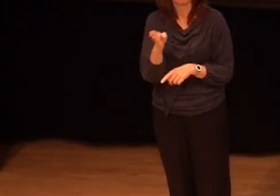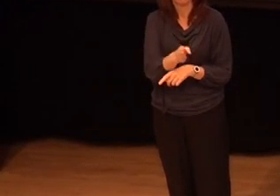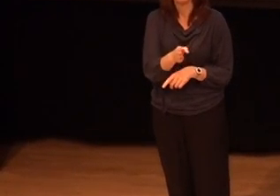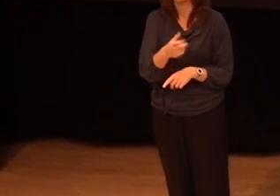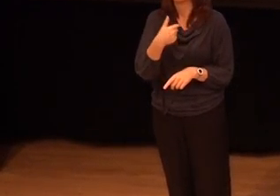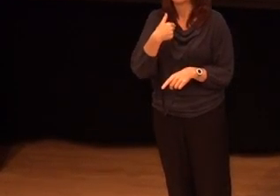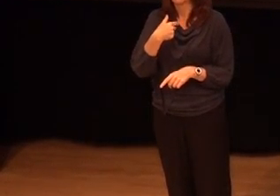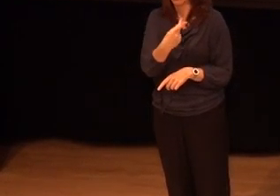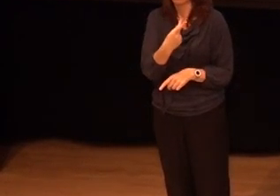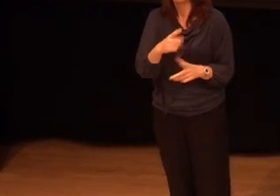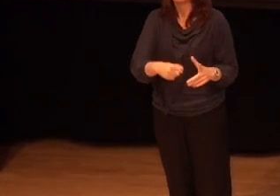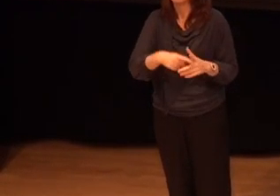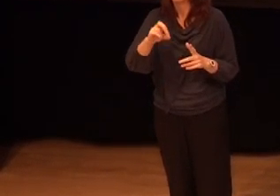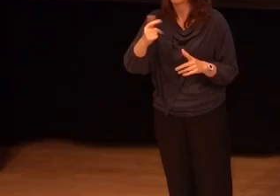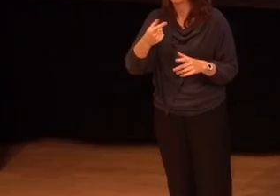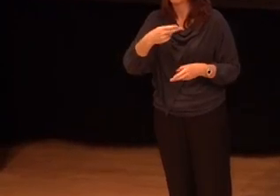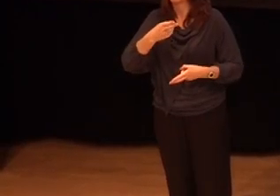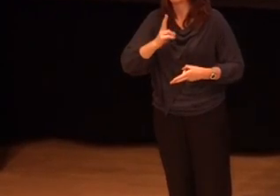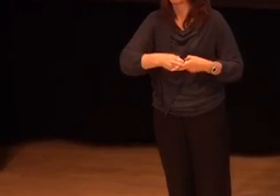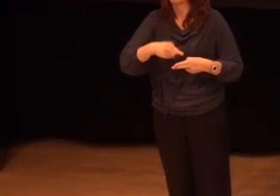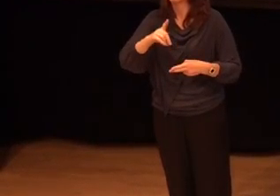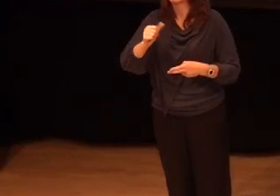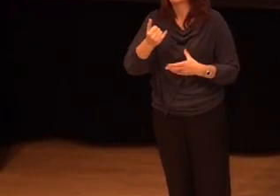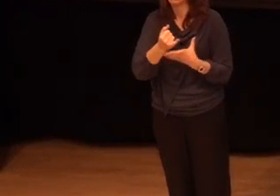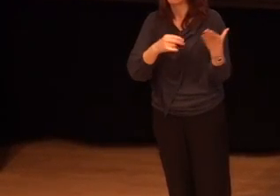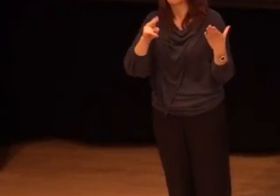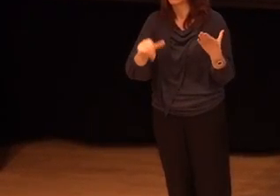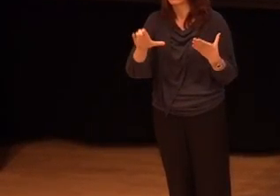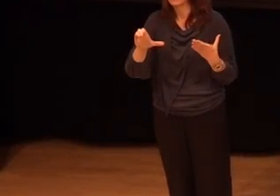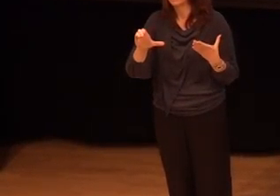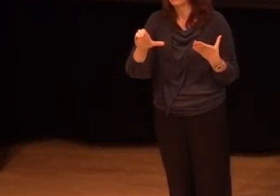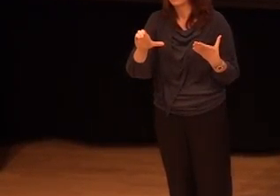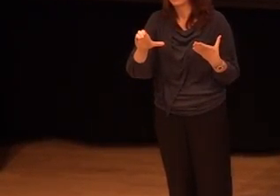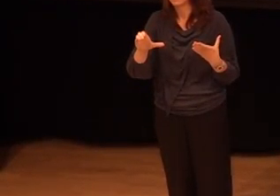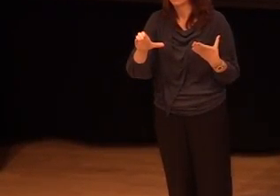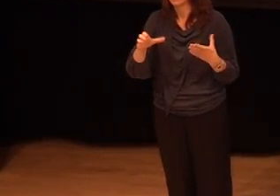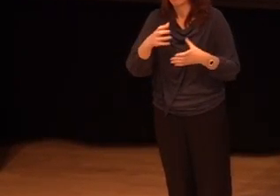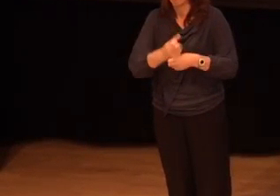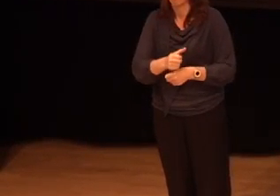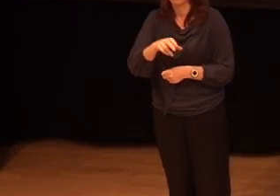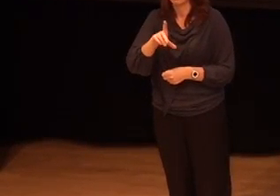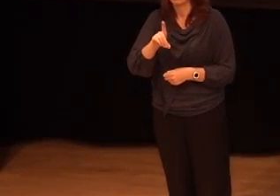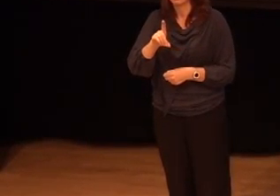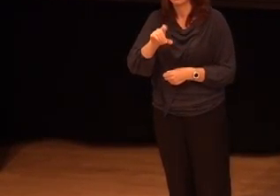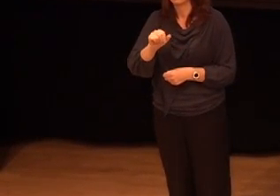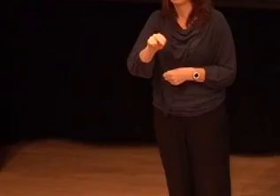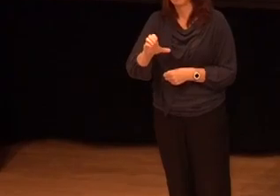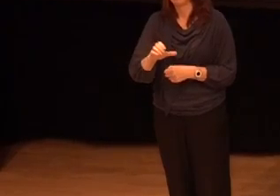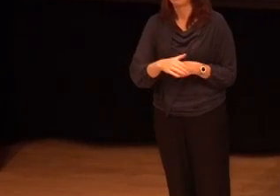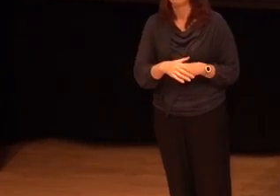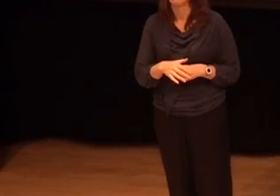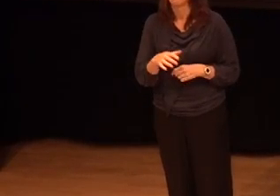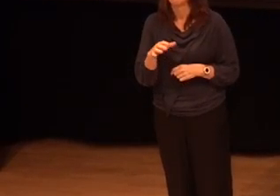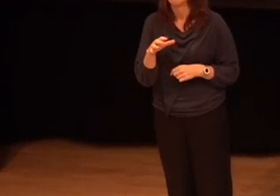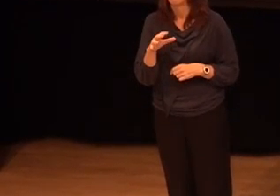started an organization called Disability Arts New York City. Our acronym is DANT, and it's